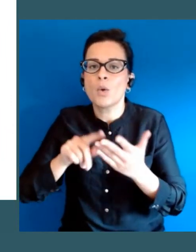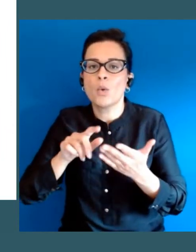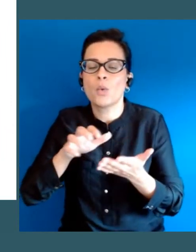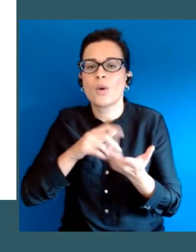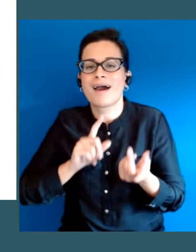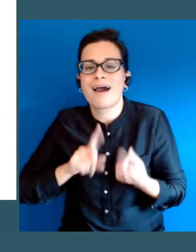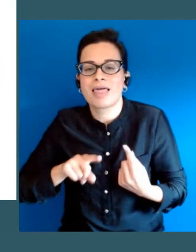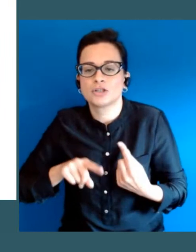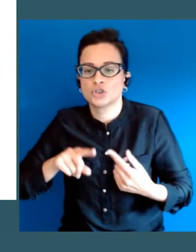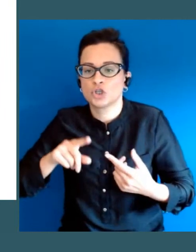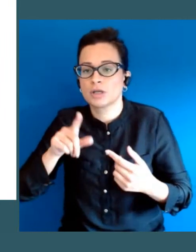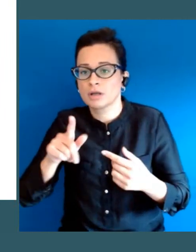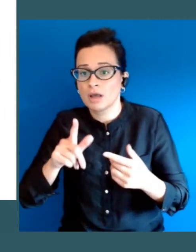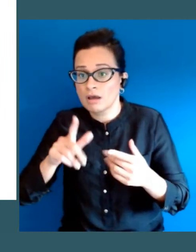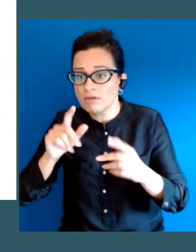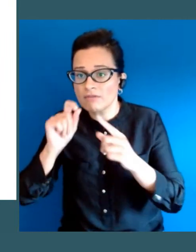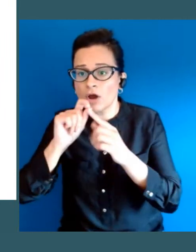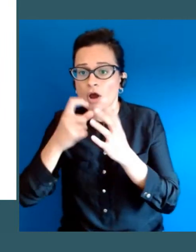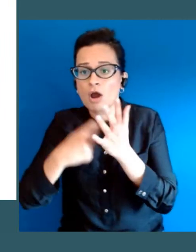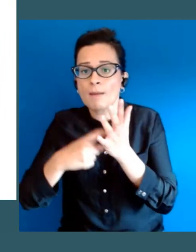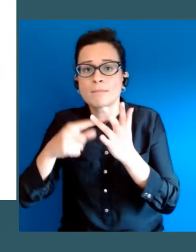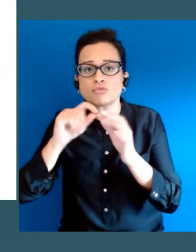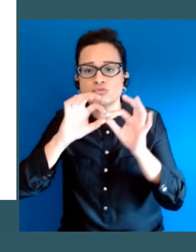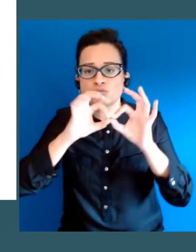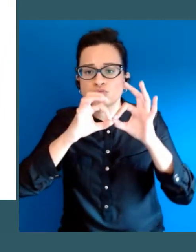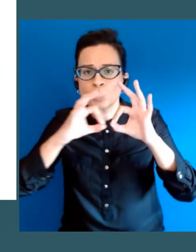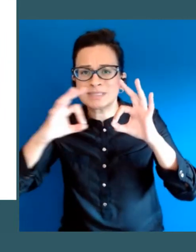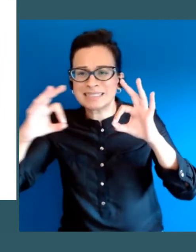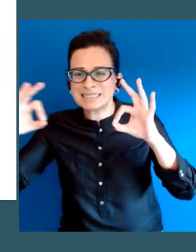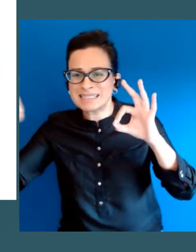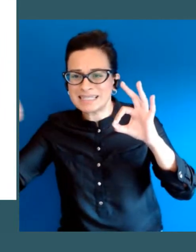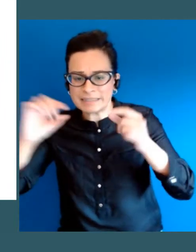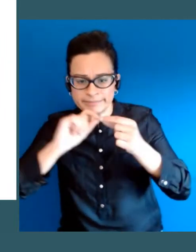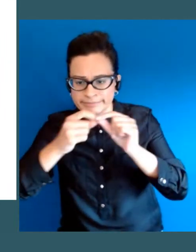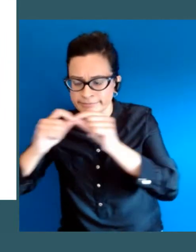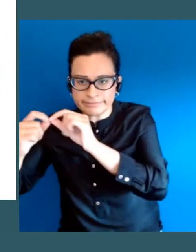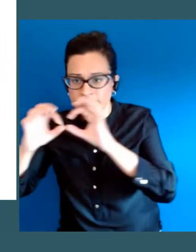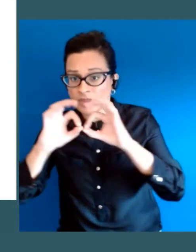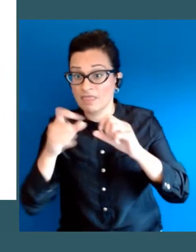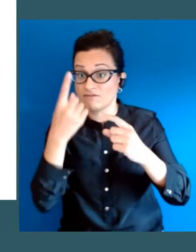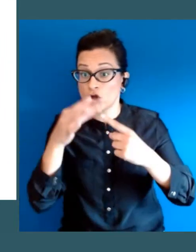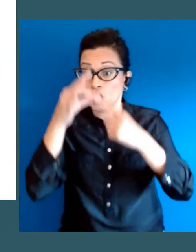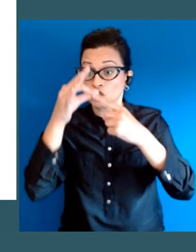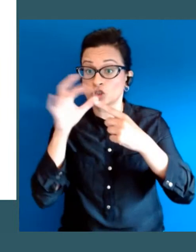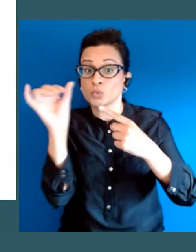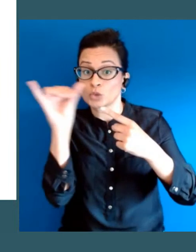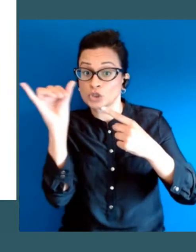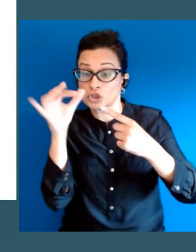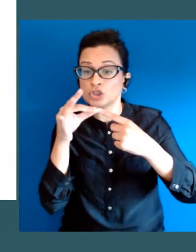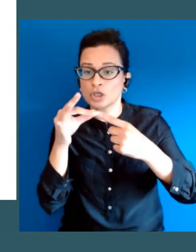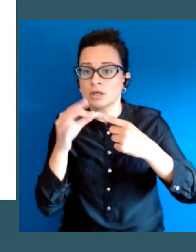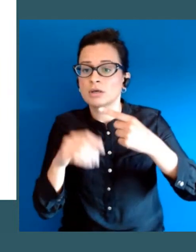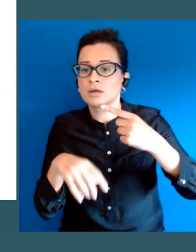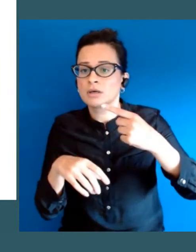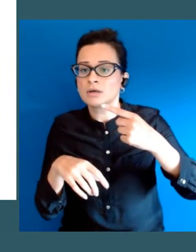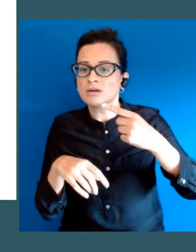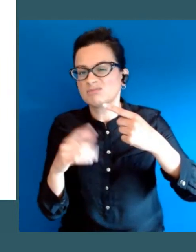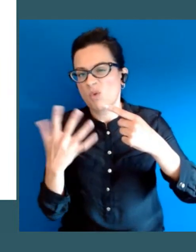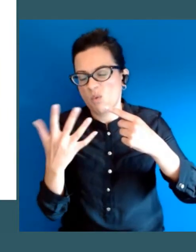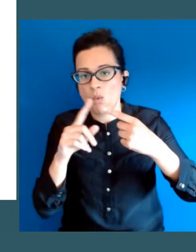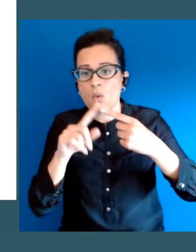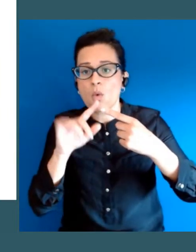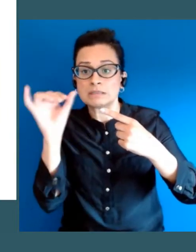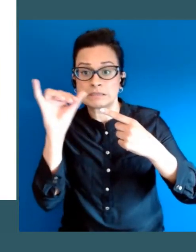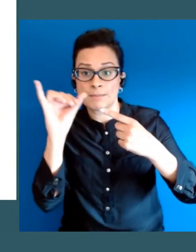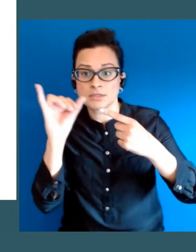milk protein. So this is intact milk protein. So this would be your first formulas, for instance. Or sometimes we will,